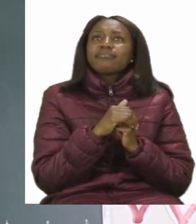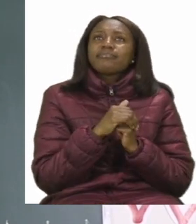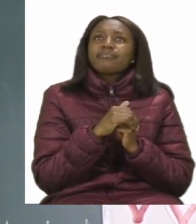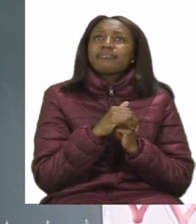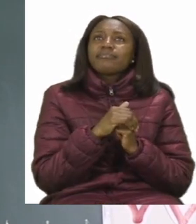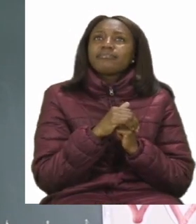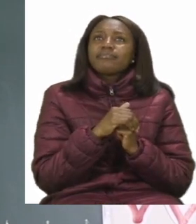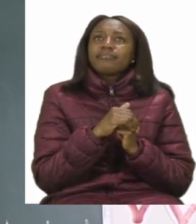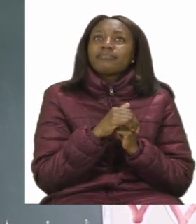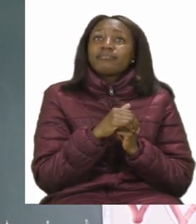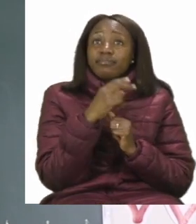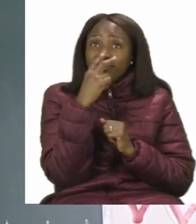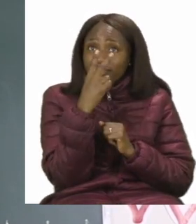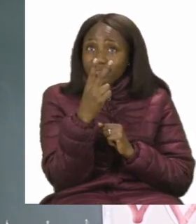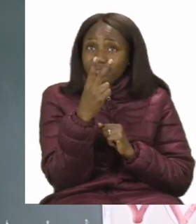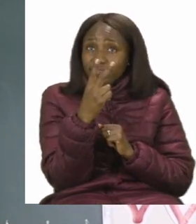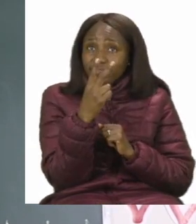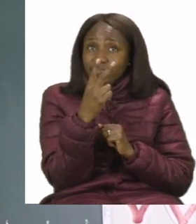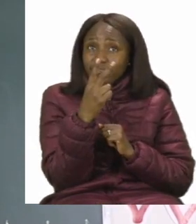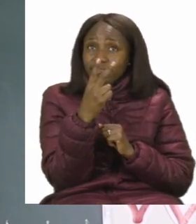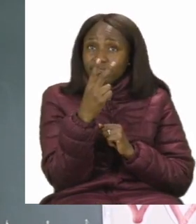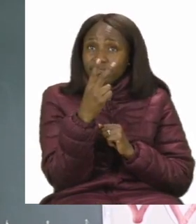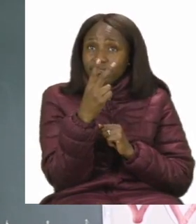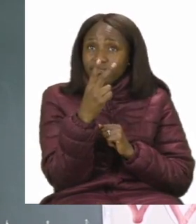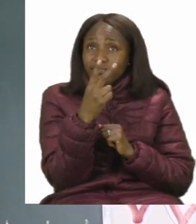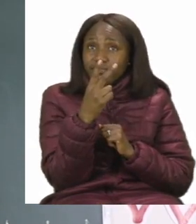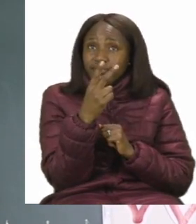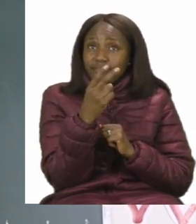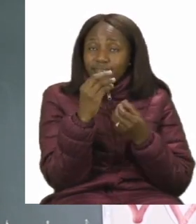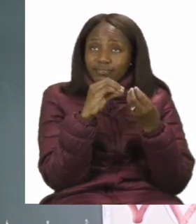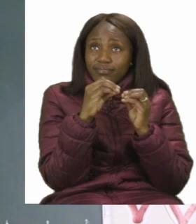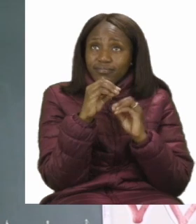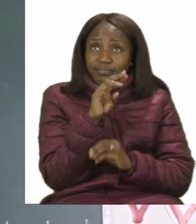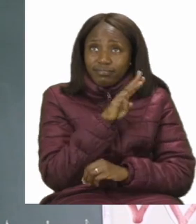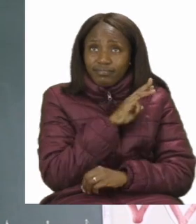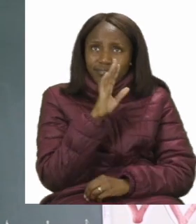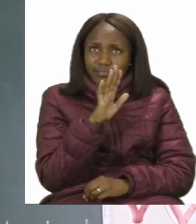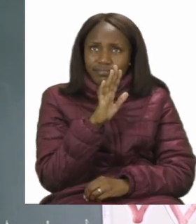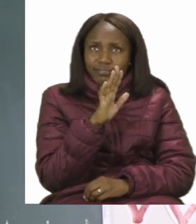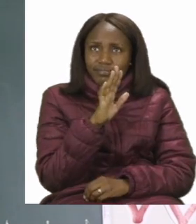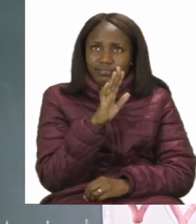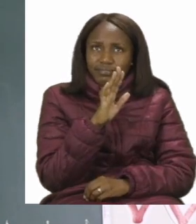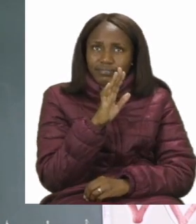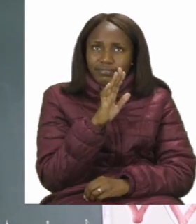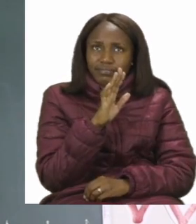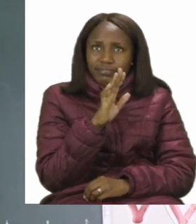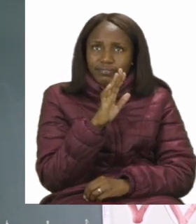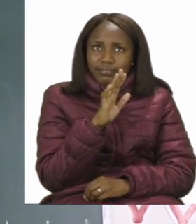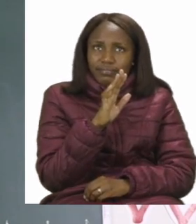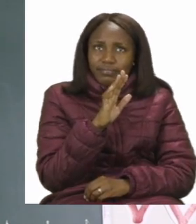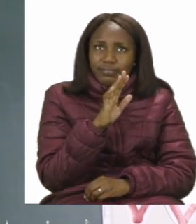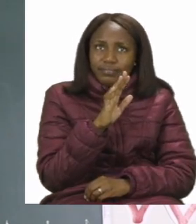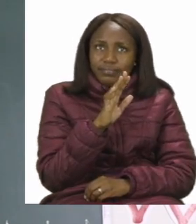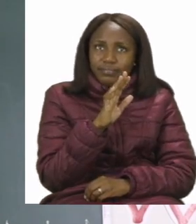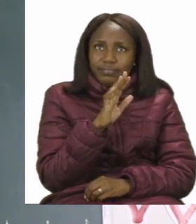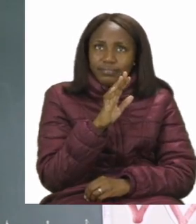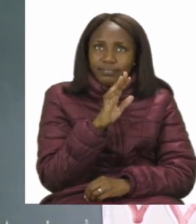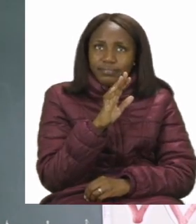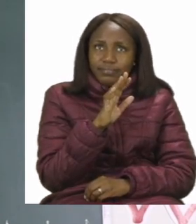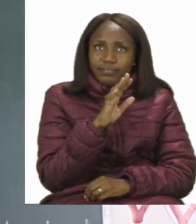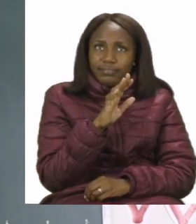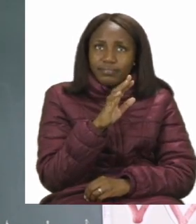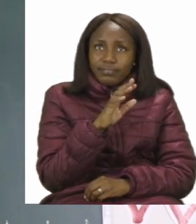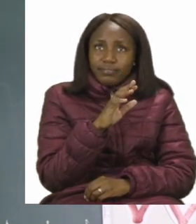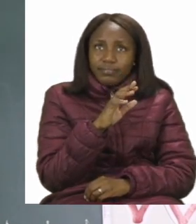here. So can you see? There you have your number 35. Okay. Now, can you